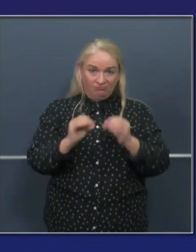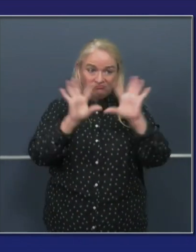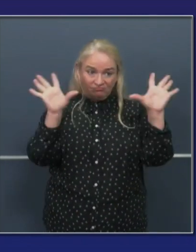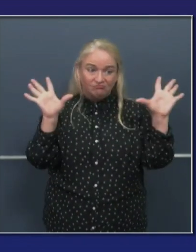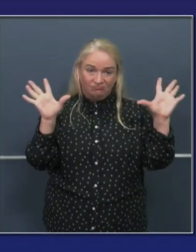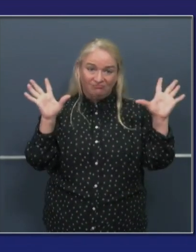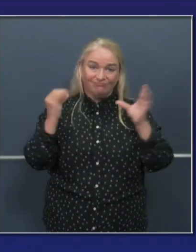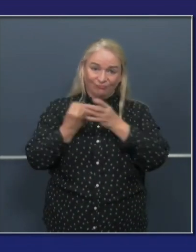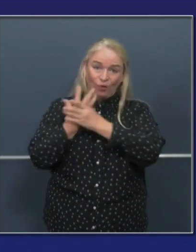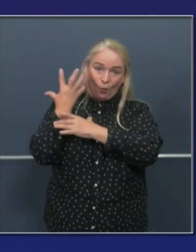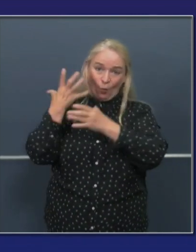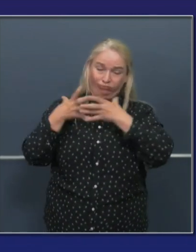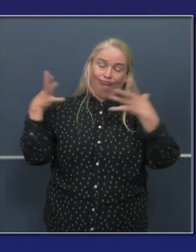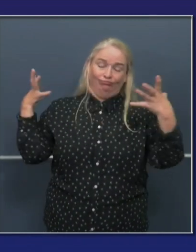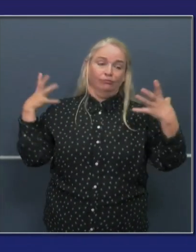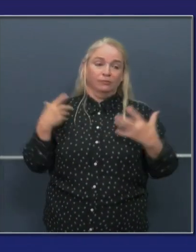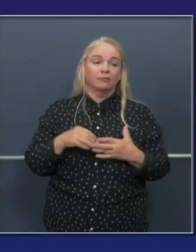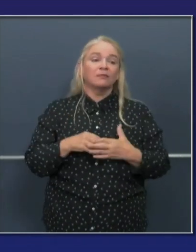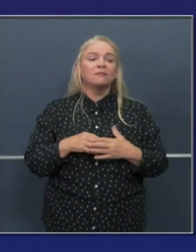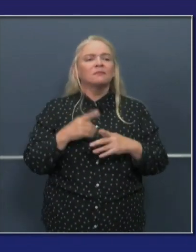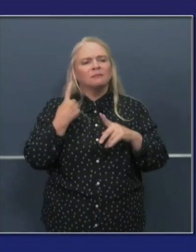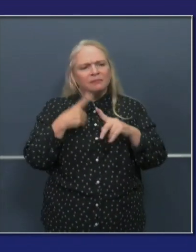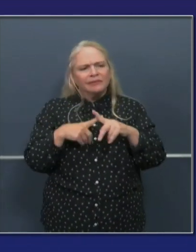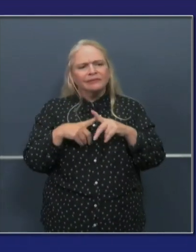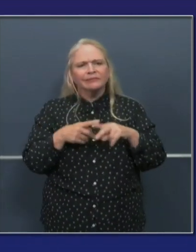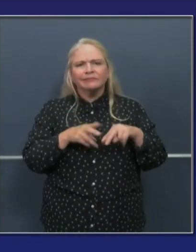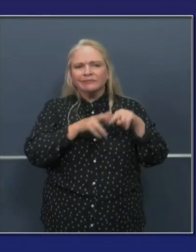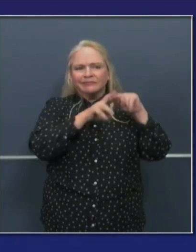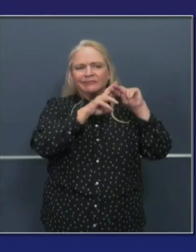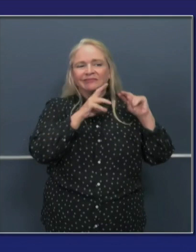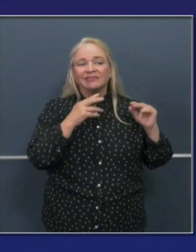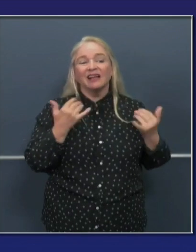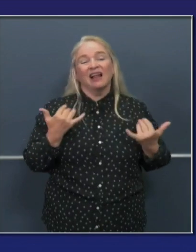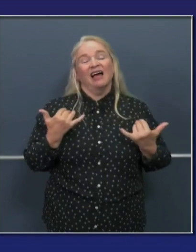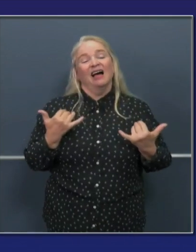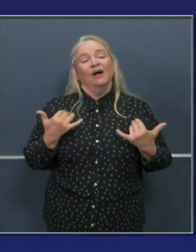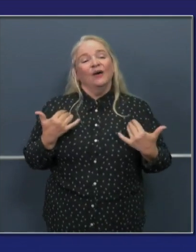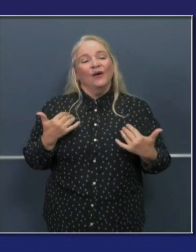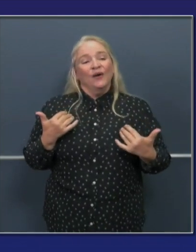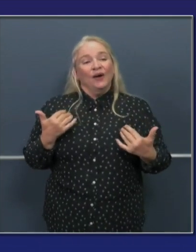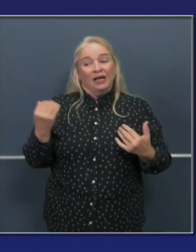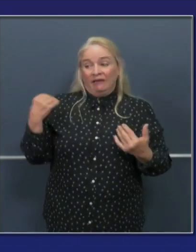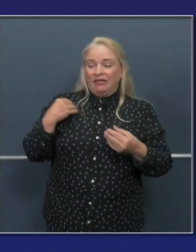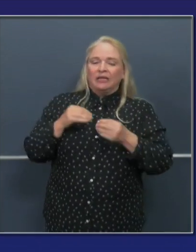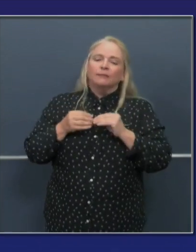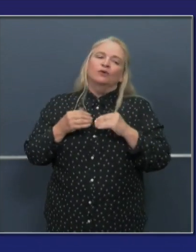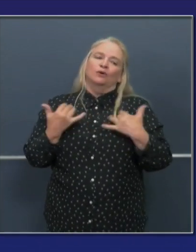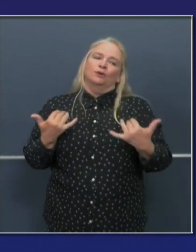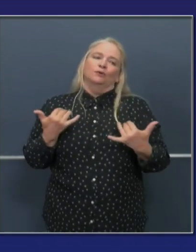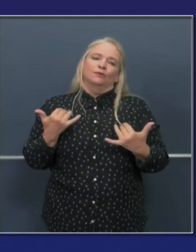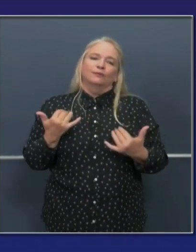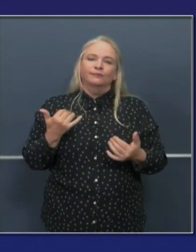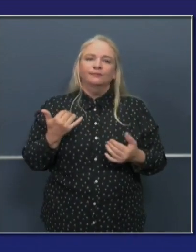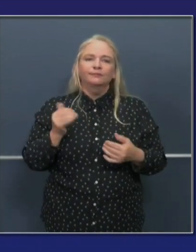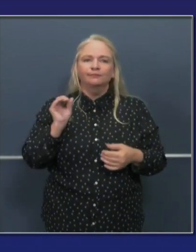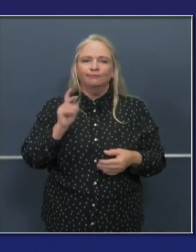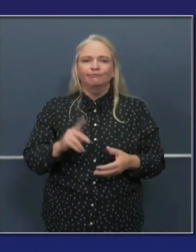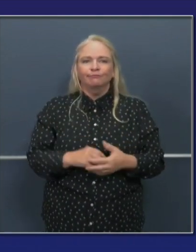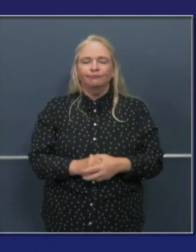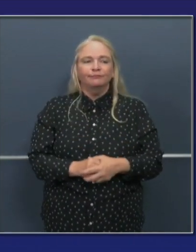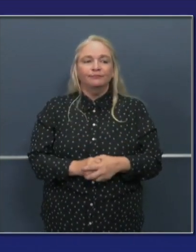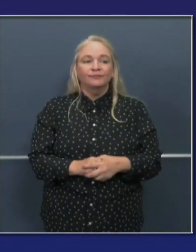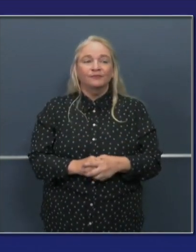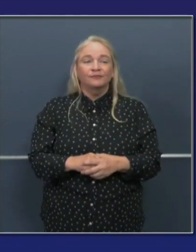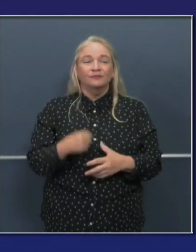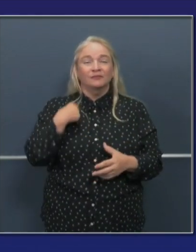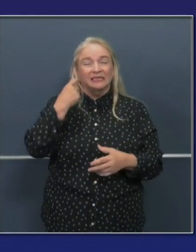Interestingly, the new number we just got in a few hours ago, which Carmela didn't even have the privilege of having, which we're just putting out